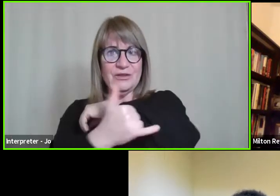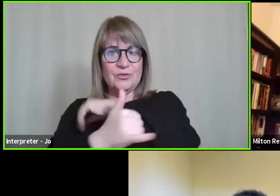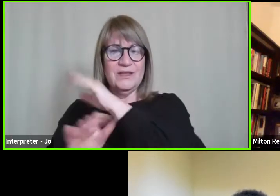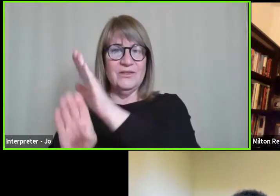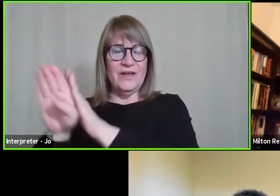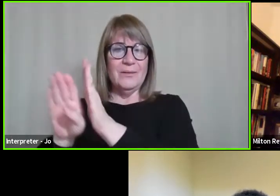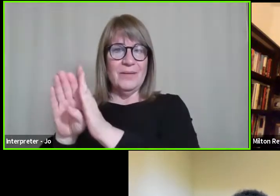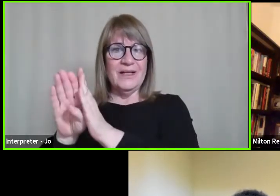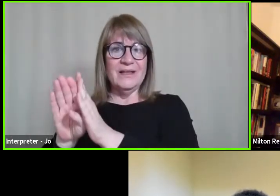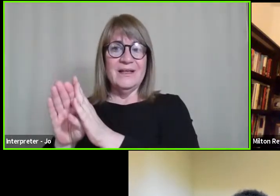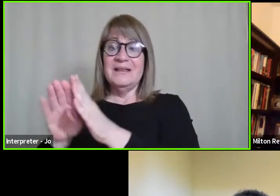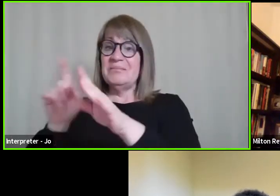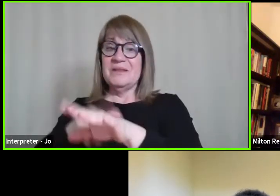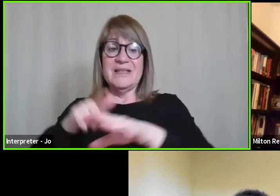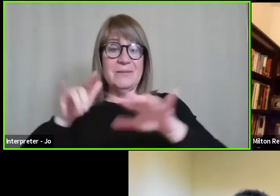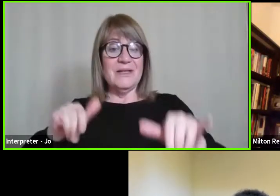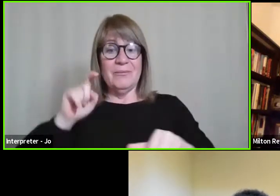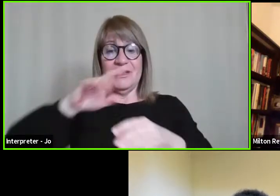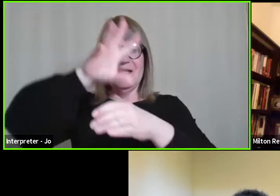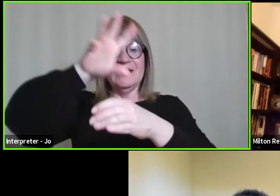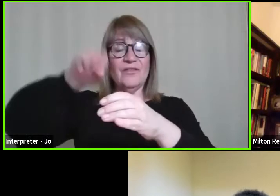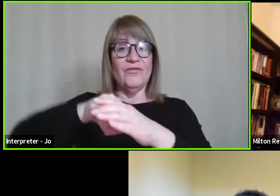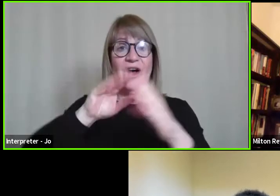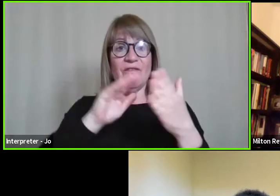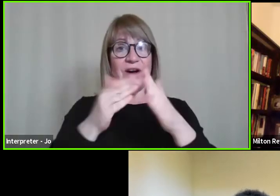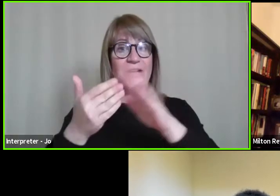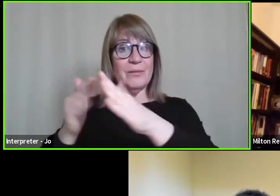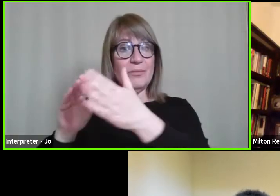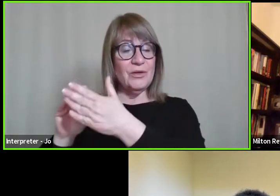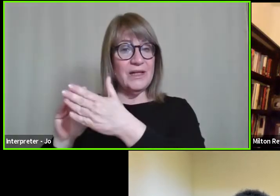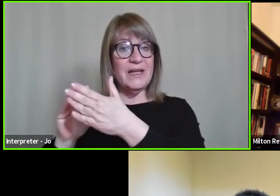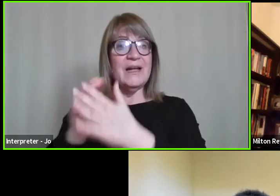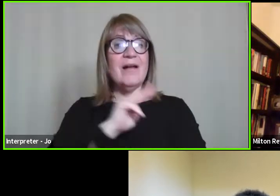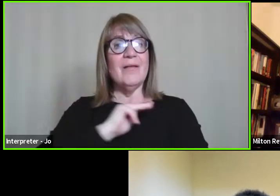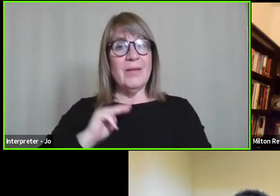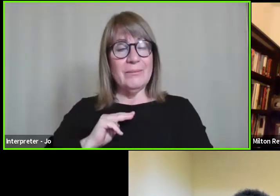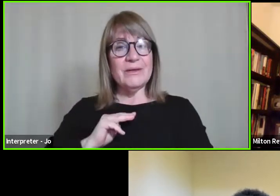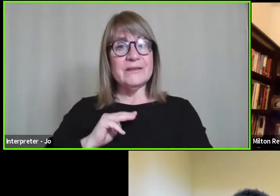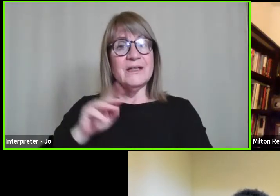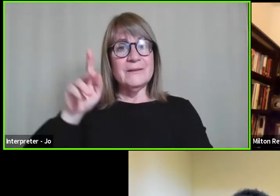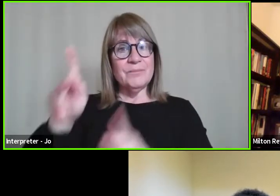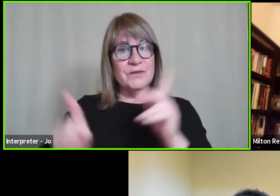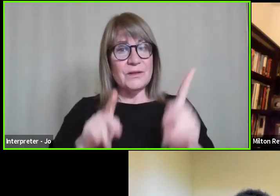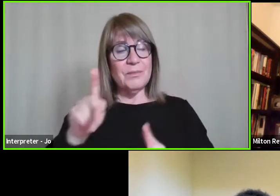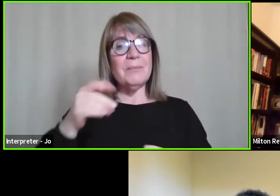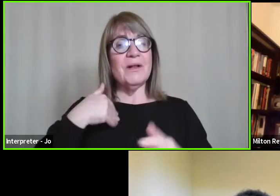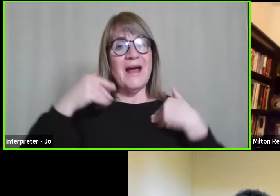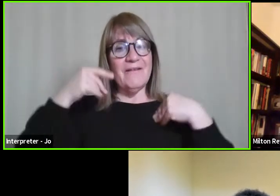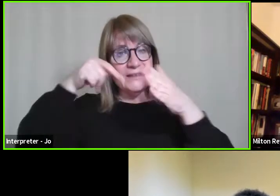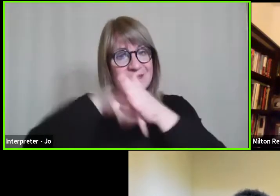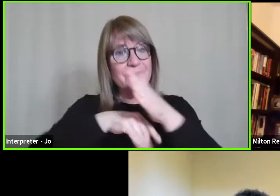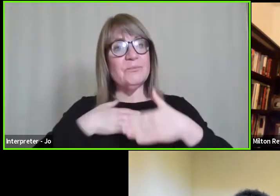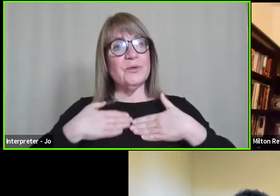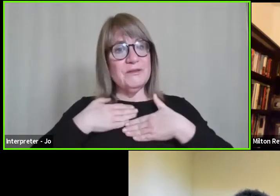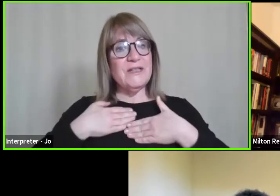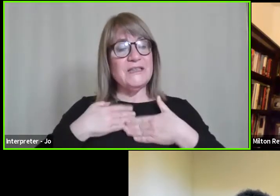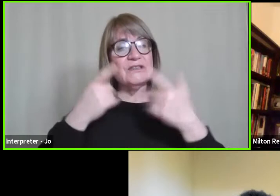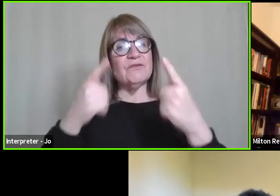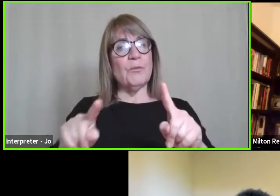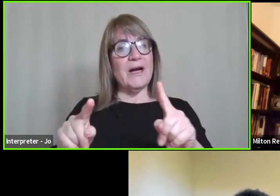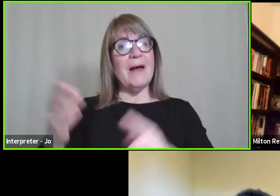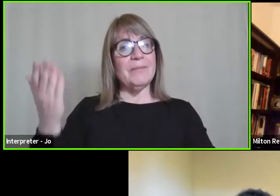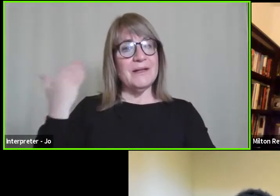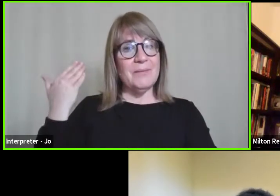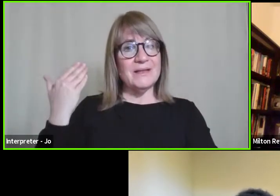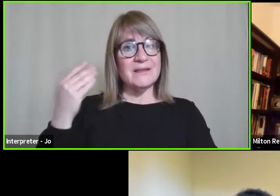members to in a sense uh supplement their education so that they have that that kind of deep appreciation and so this is say i think you know i think